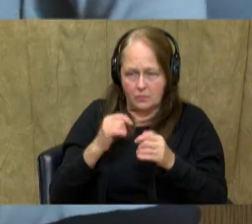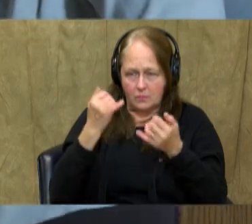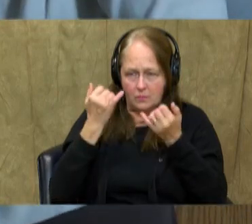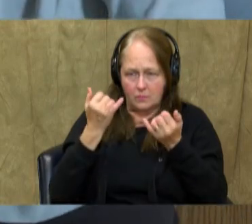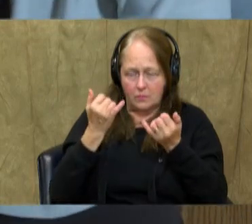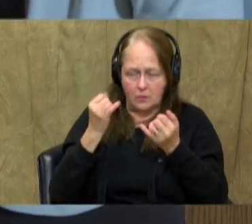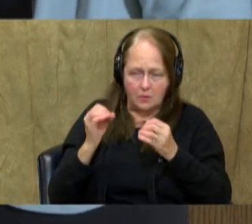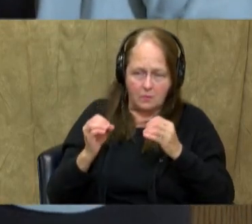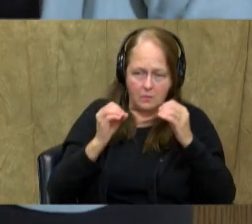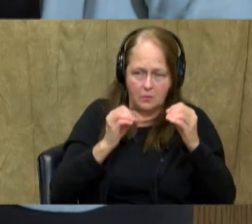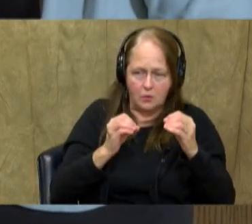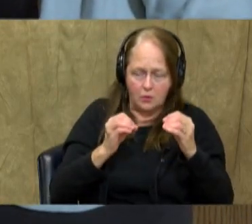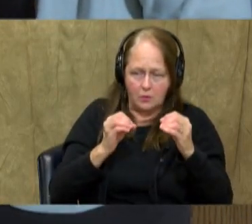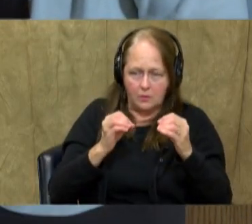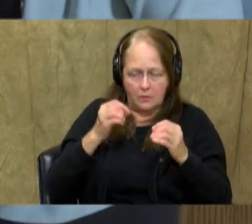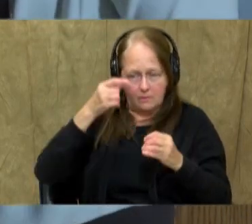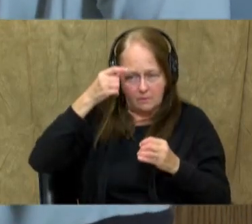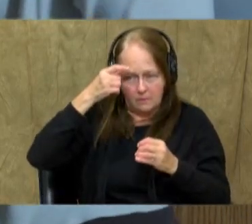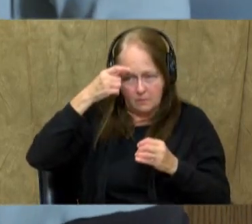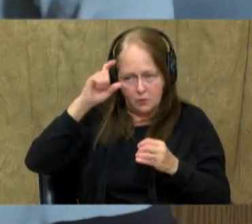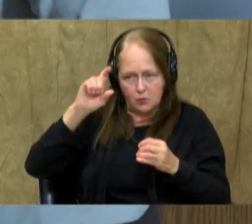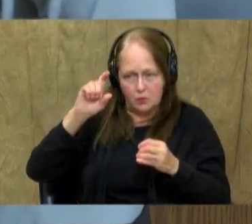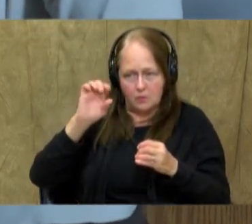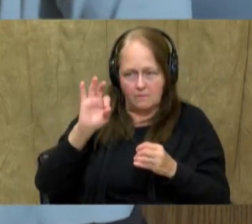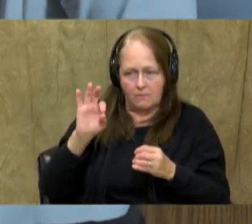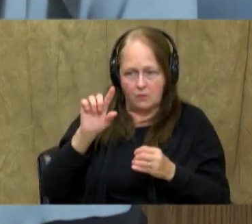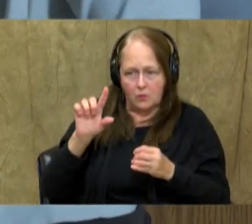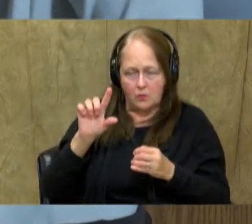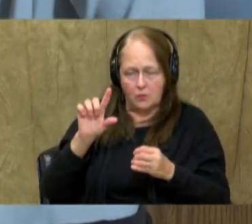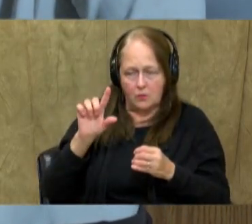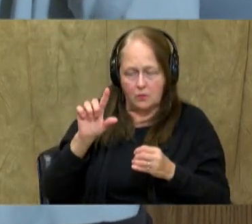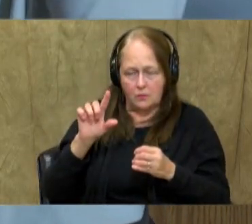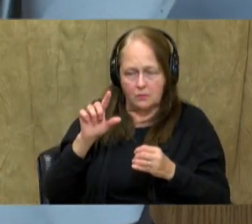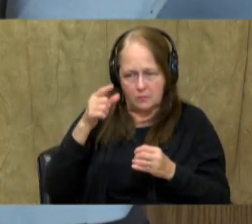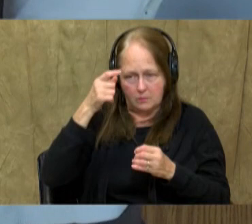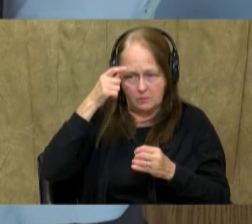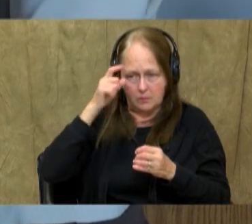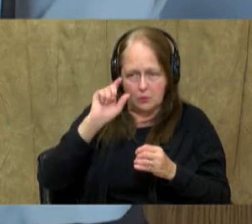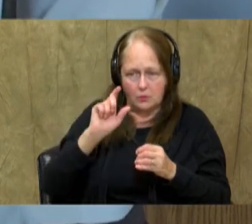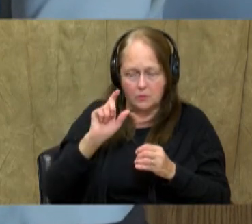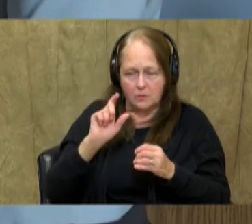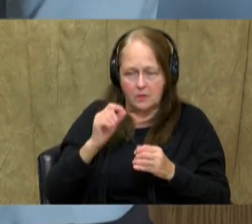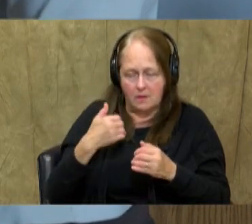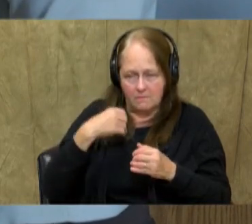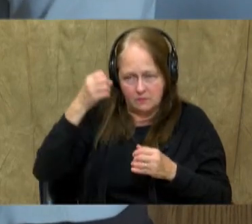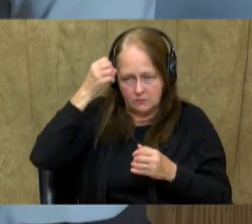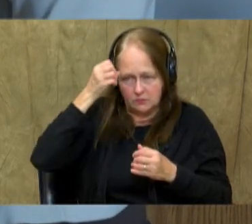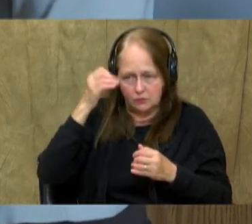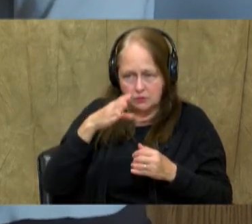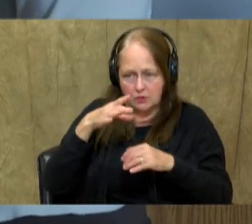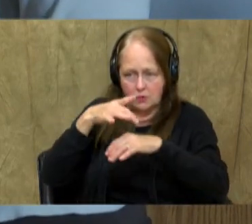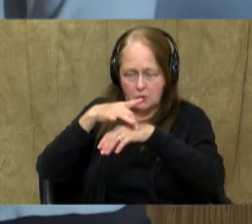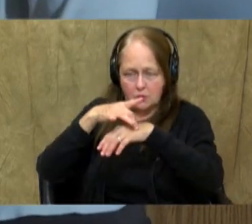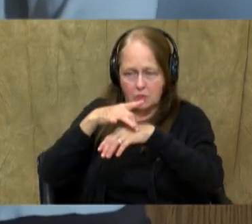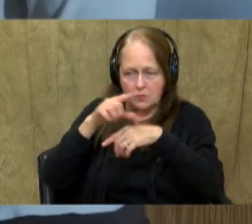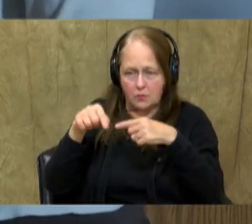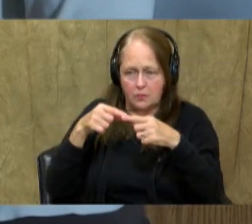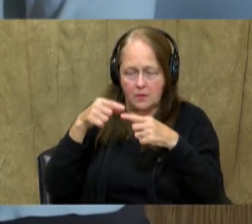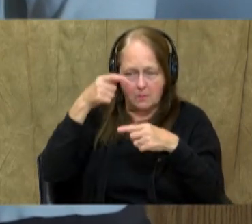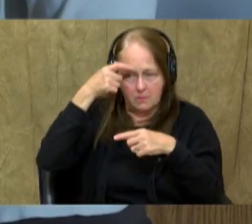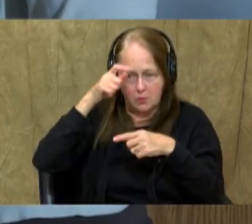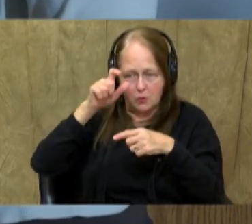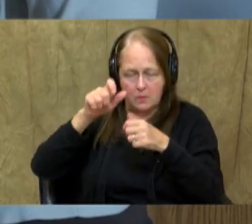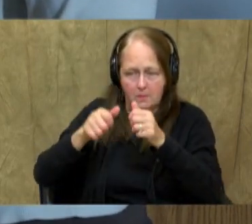now. I'm moving it to full moon position. Here in full moon position, because I have the sun, the earth, and then the